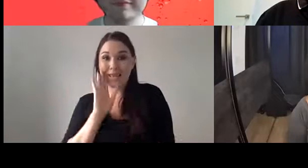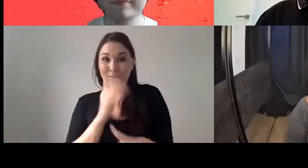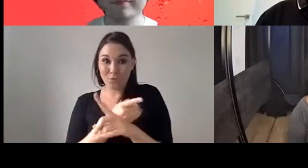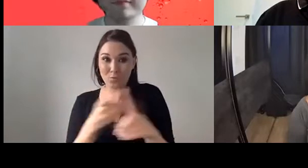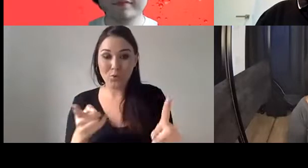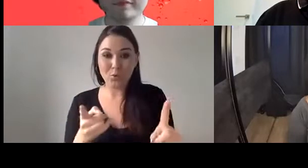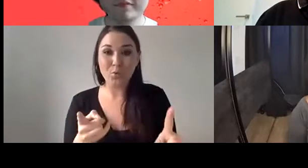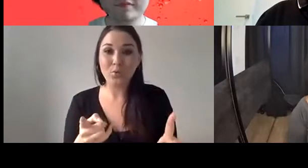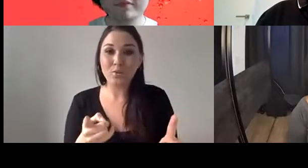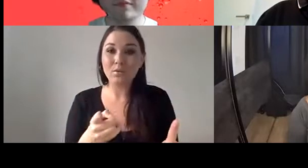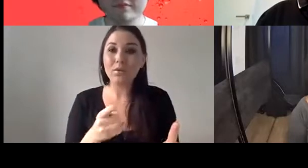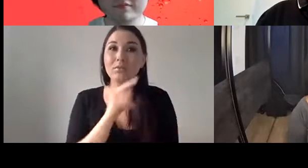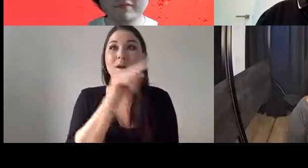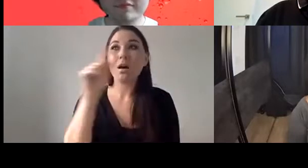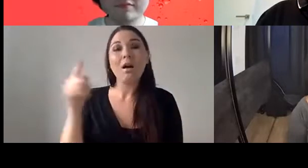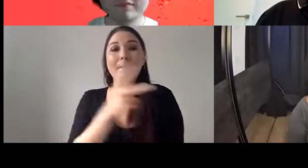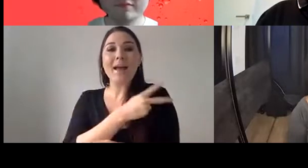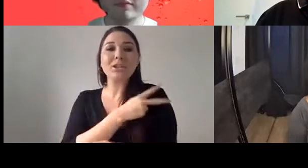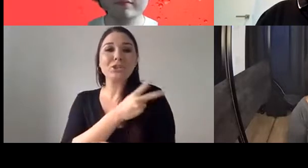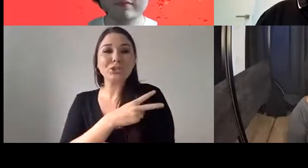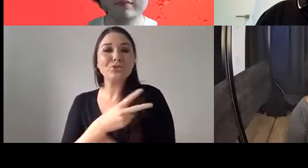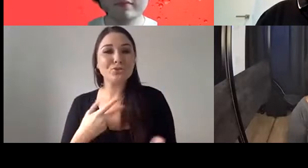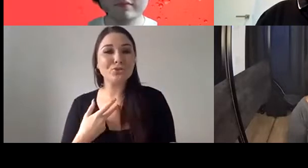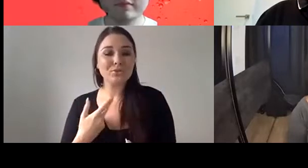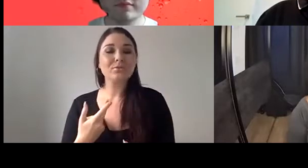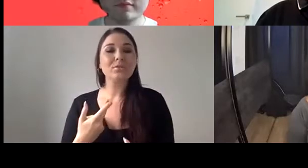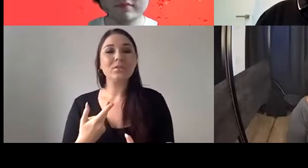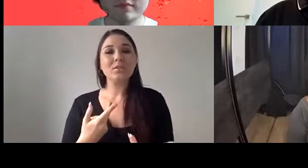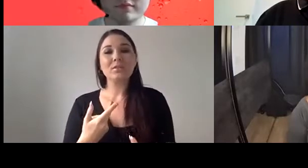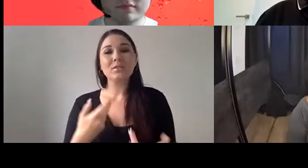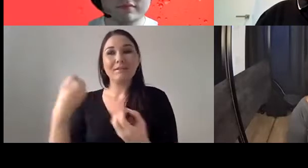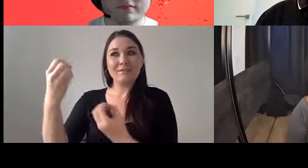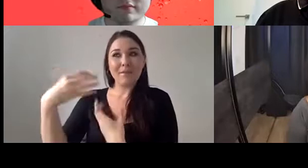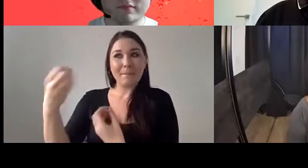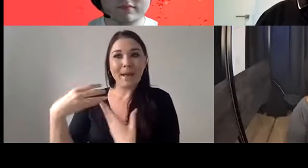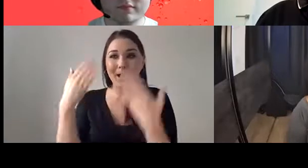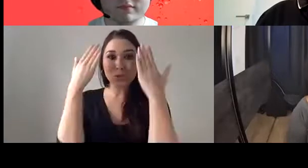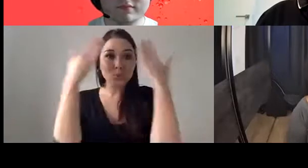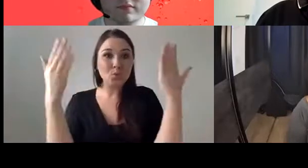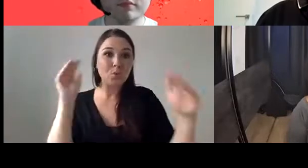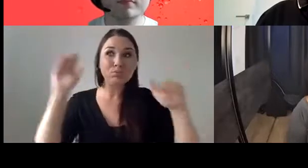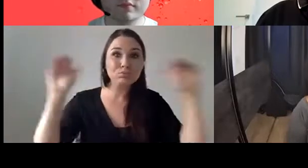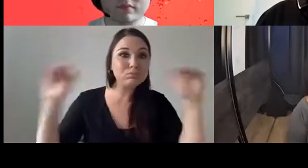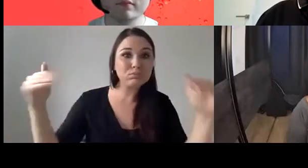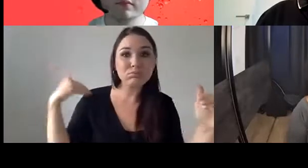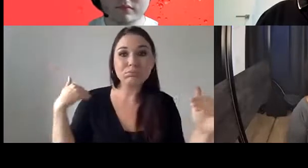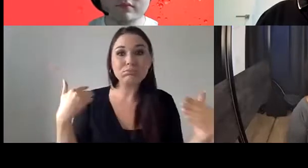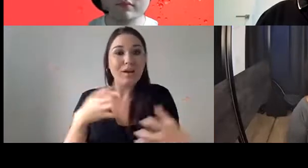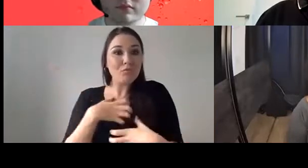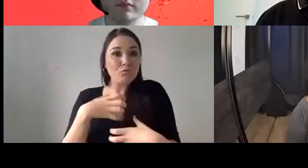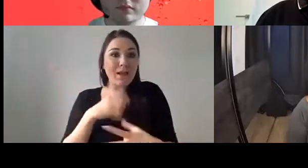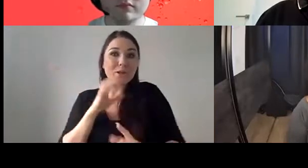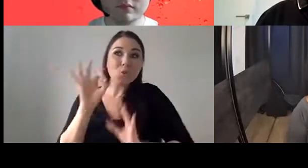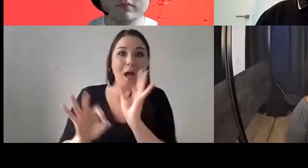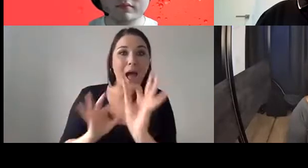hearing from other engineering managers or managers that I manage is, they don't know to reach out. They don't know what's there. They're afraid to ask. No,